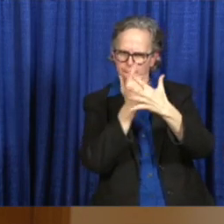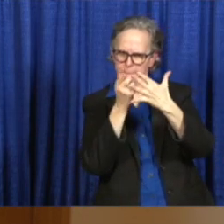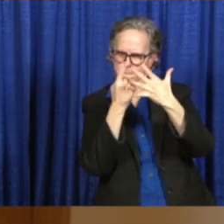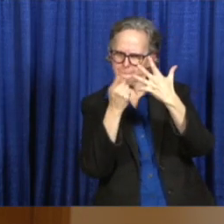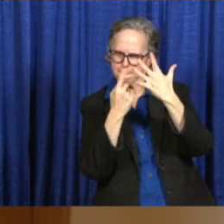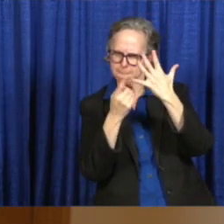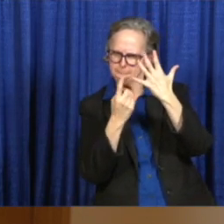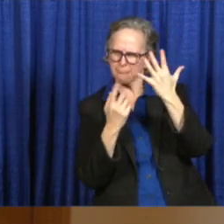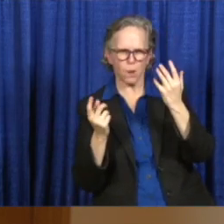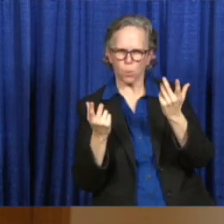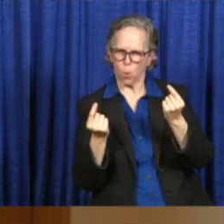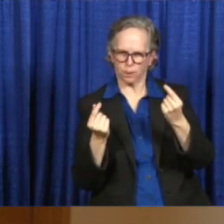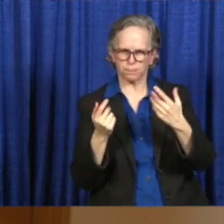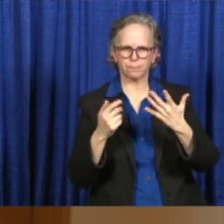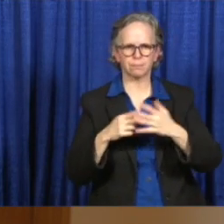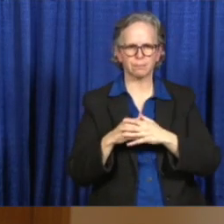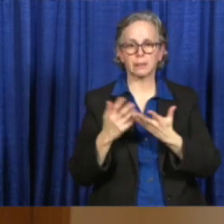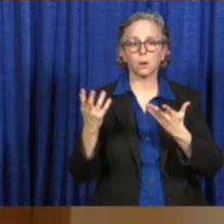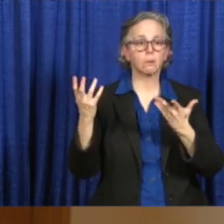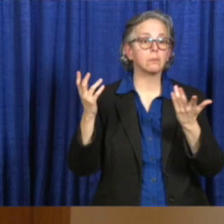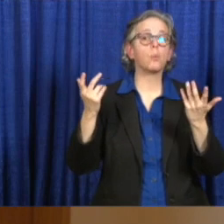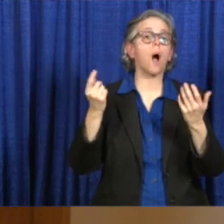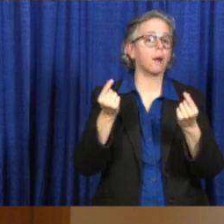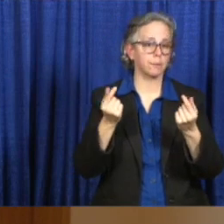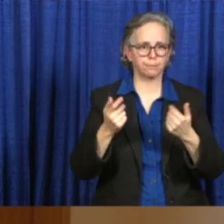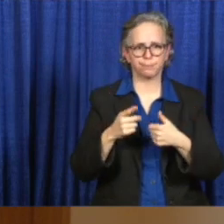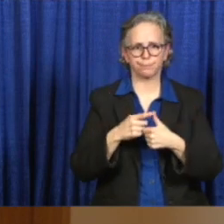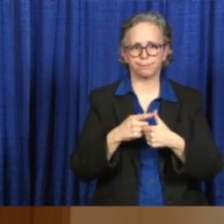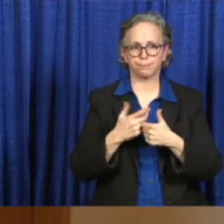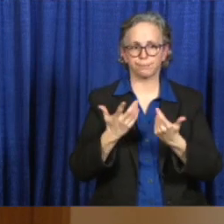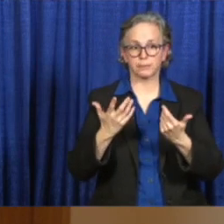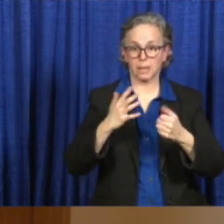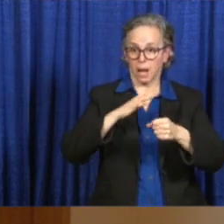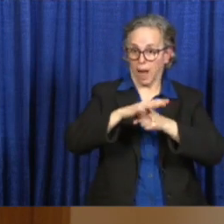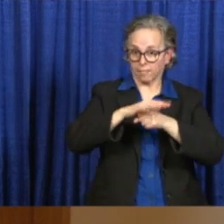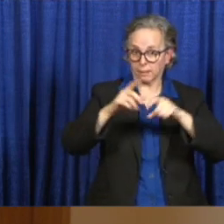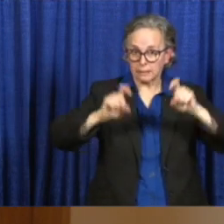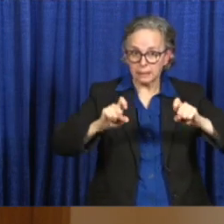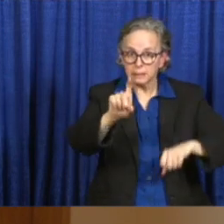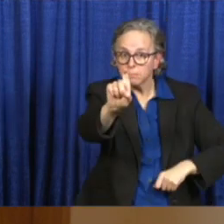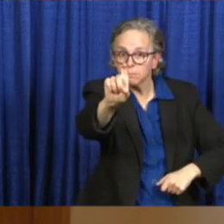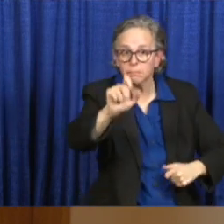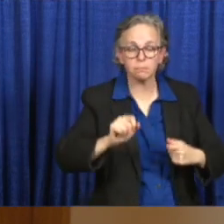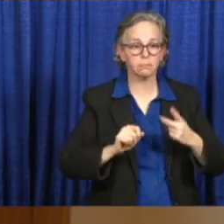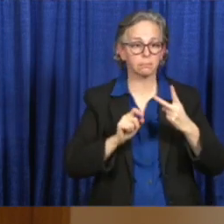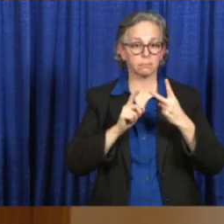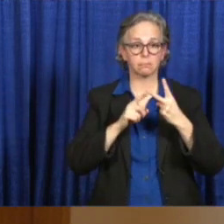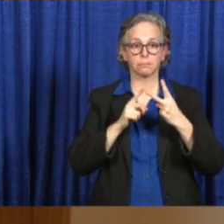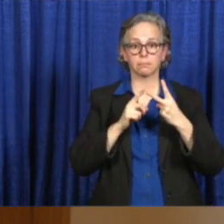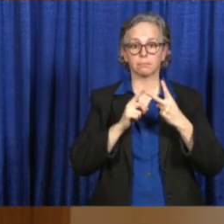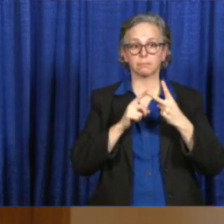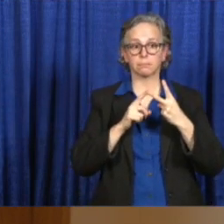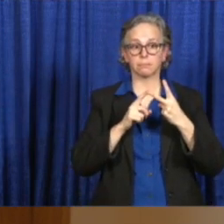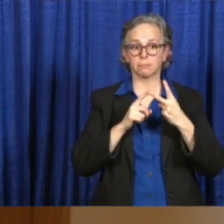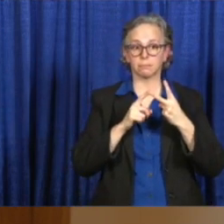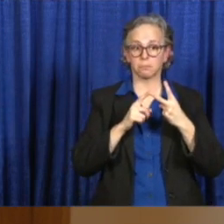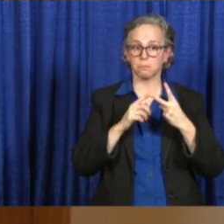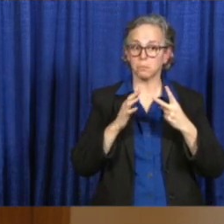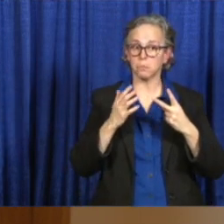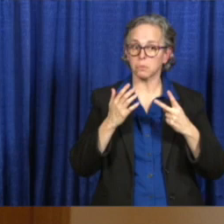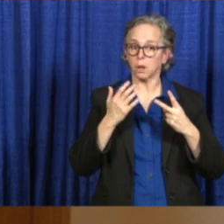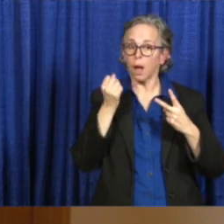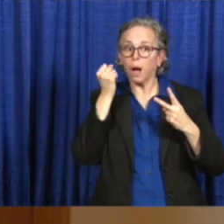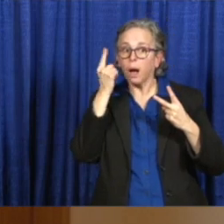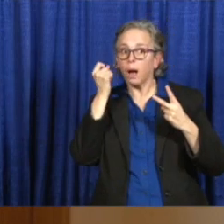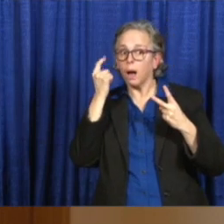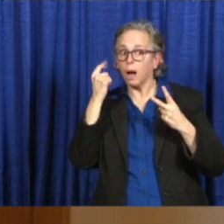those components include things like having adequate testing and a really good snapshot of the cases you have, and therefore being